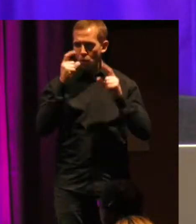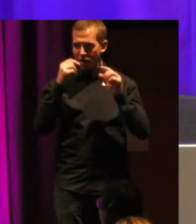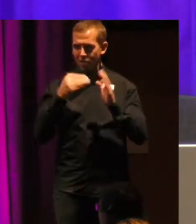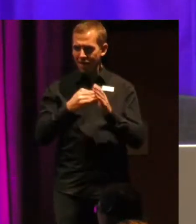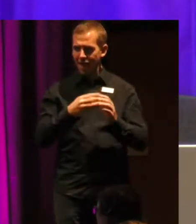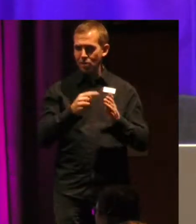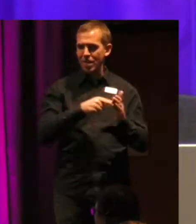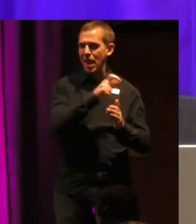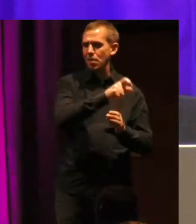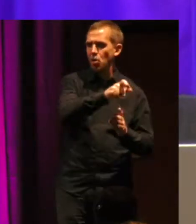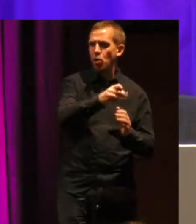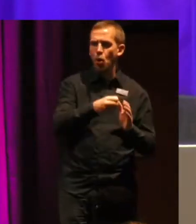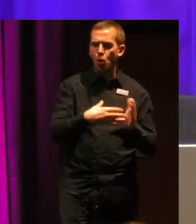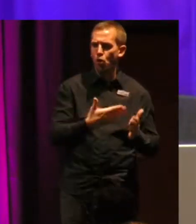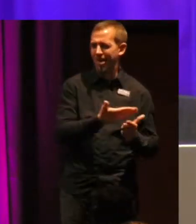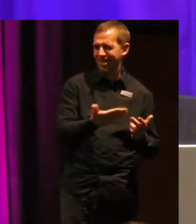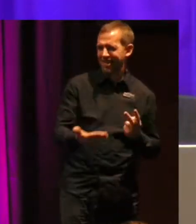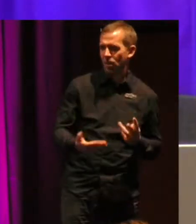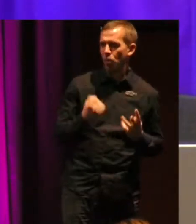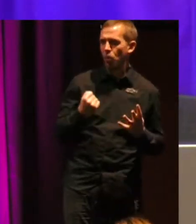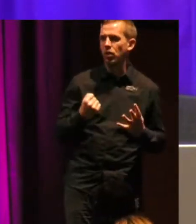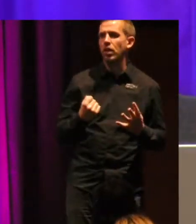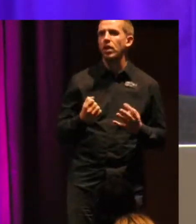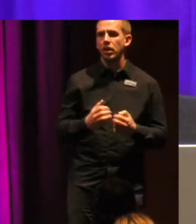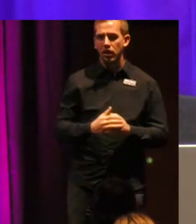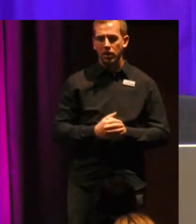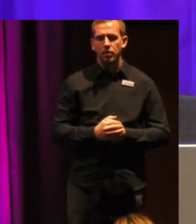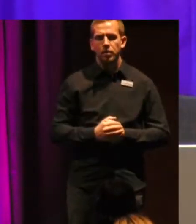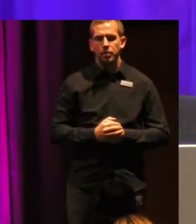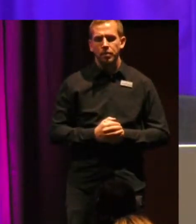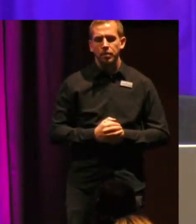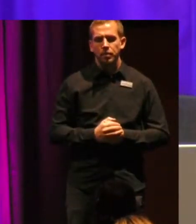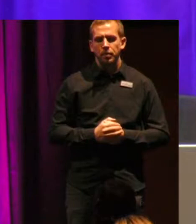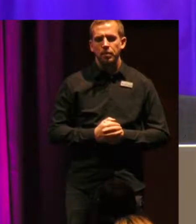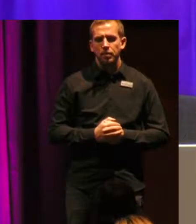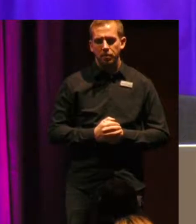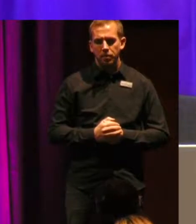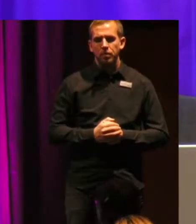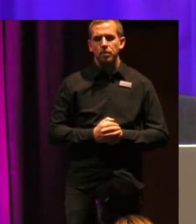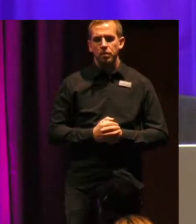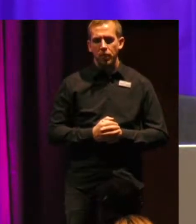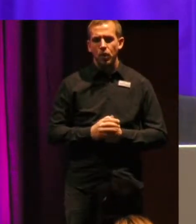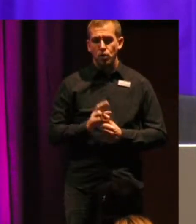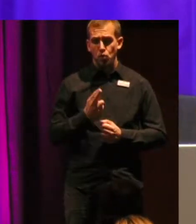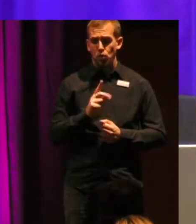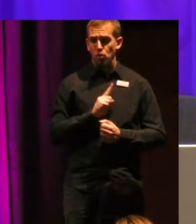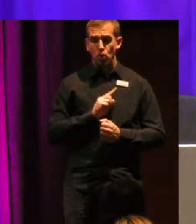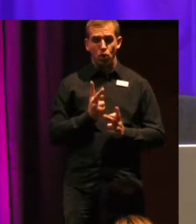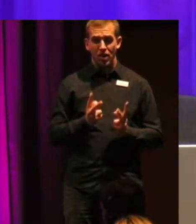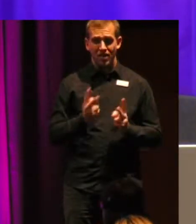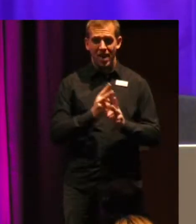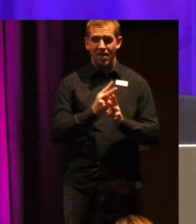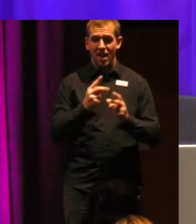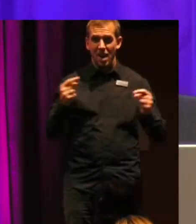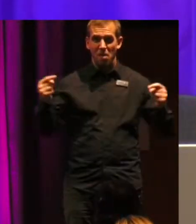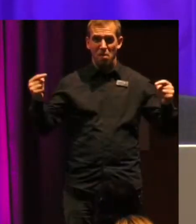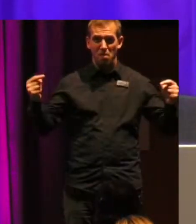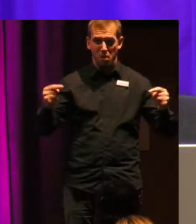very polarizing political season, unfortunately. And there are a number of people who want